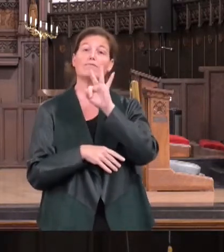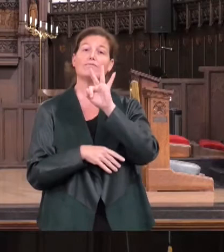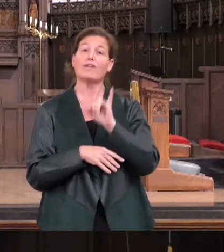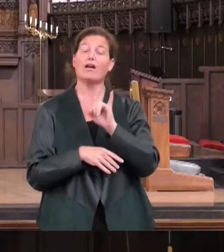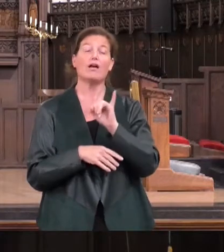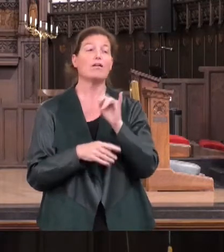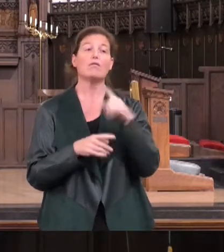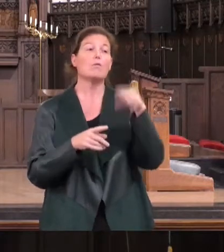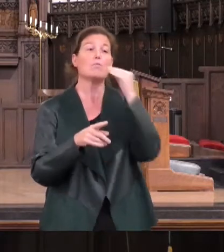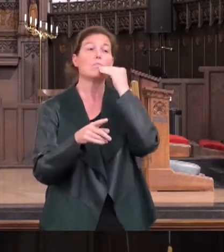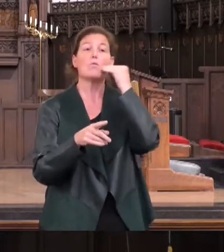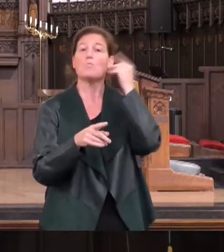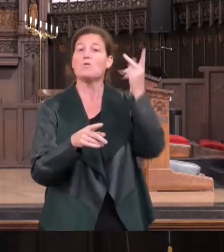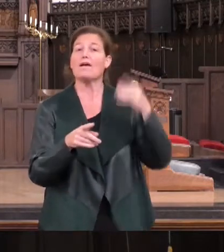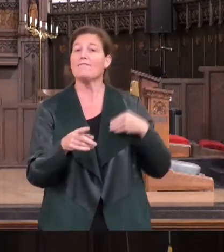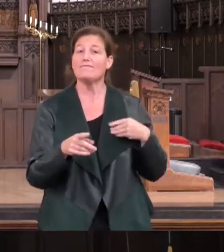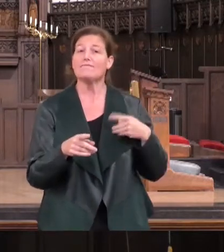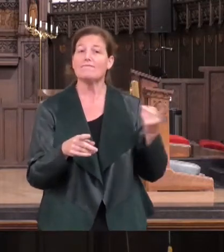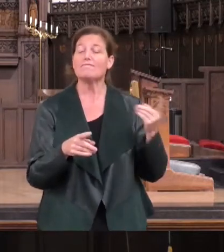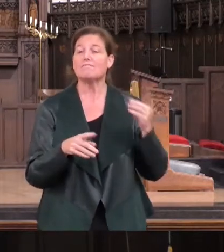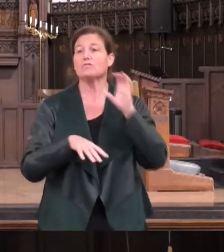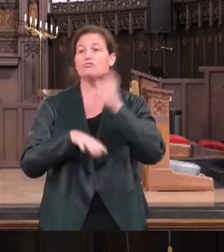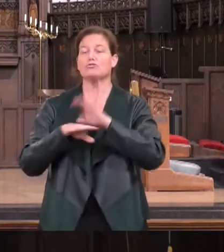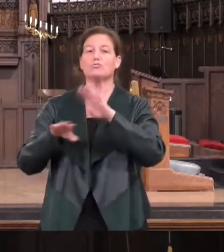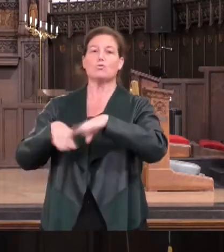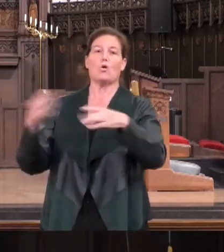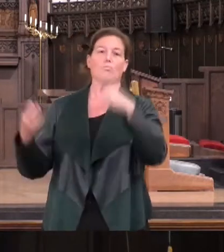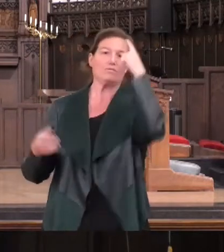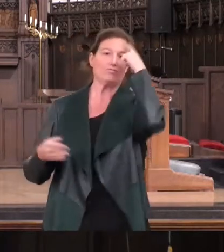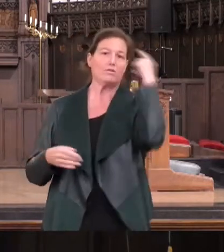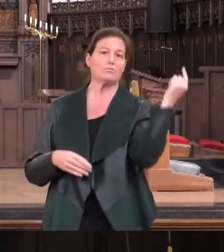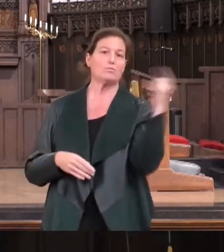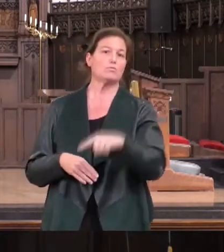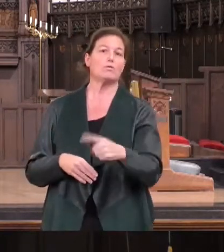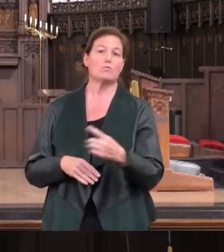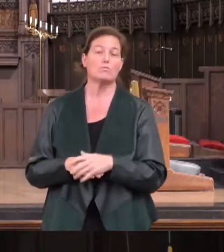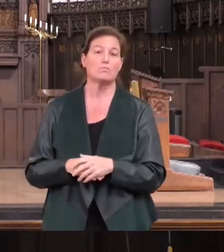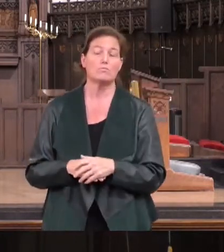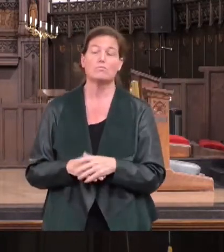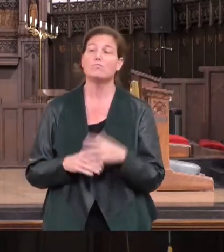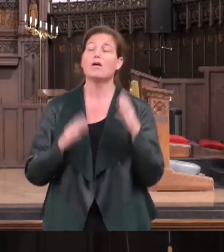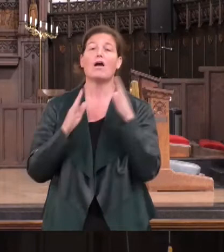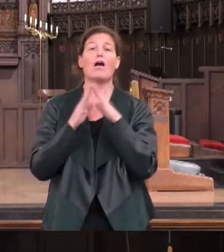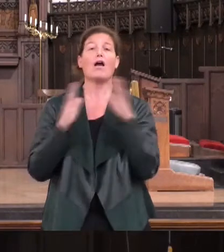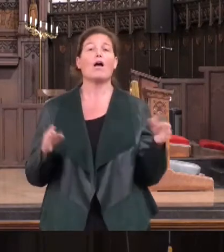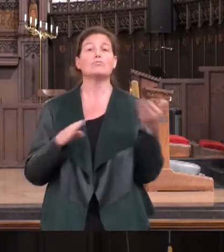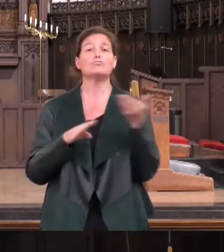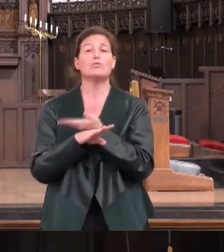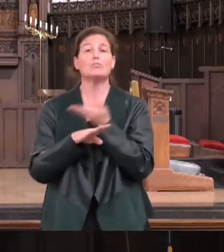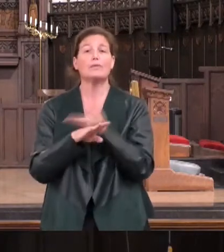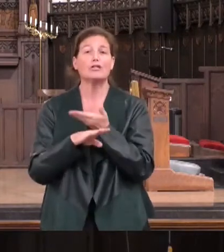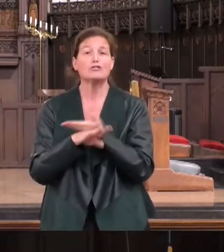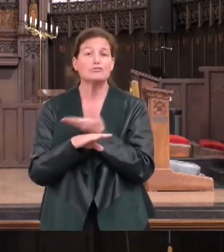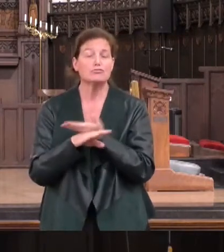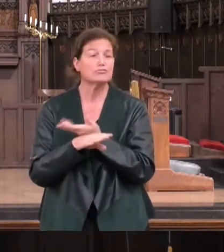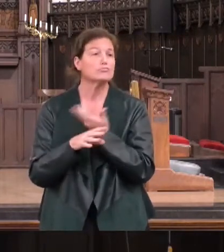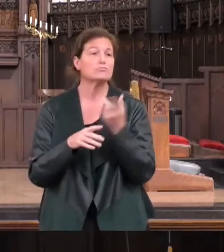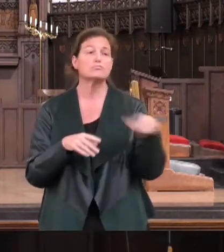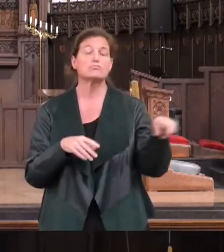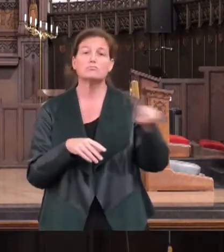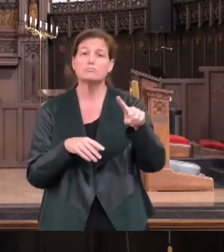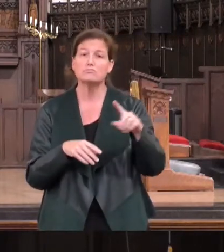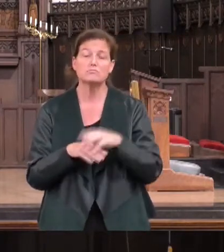do not have that at home. Home repairs for 5 families. A farmer's market that